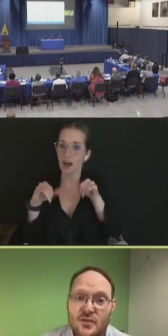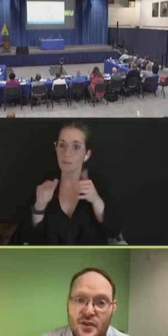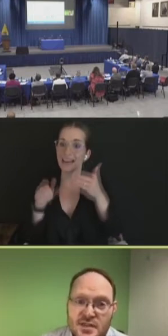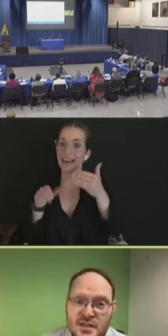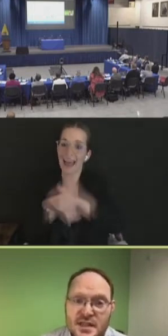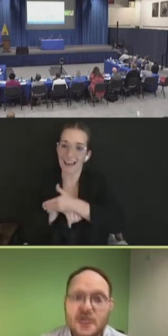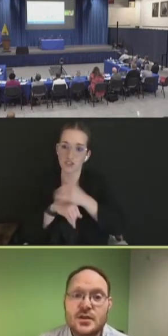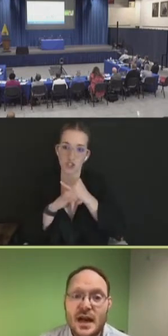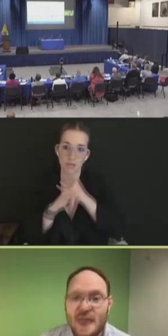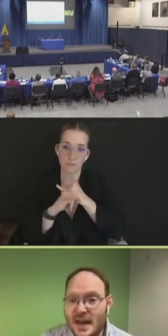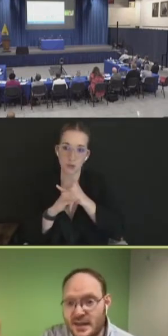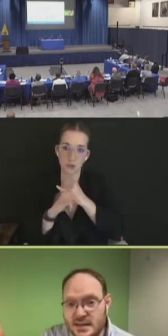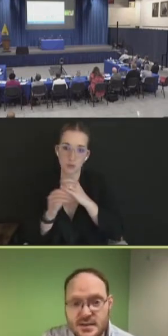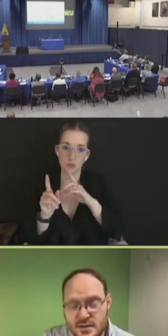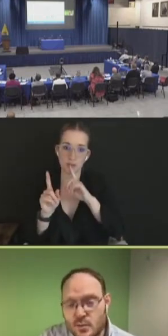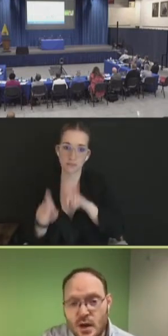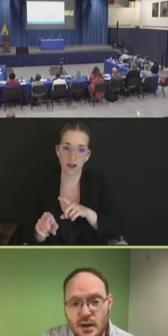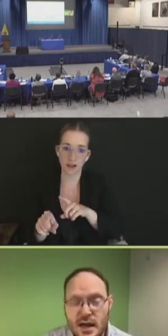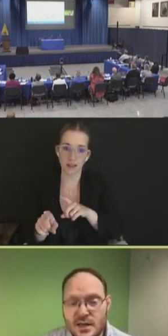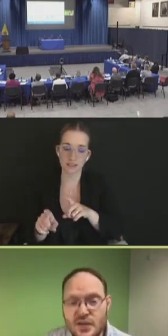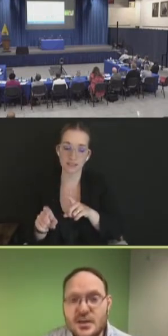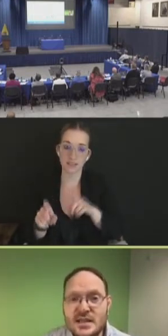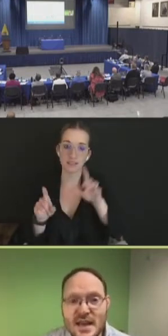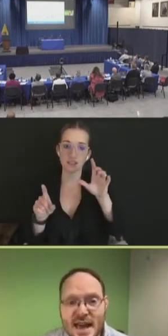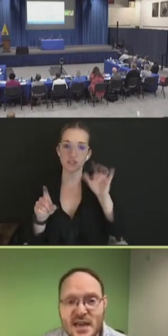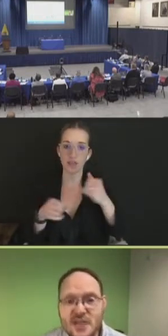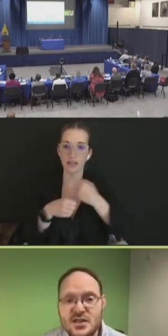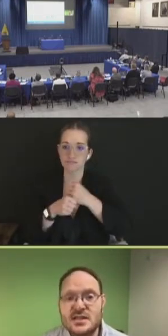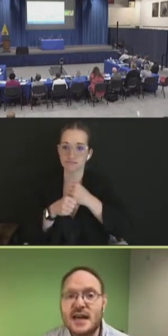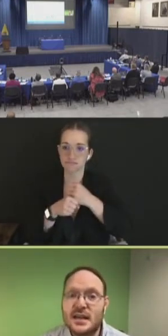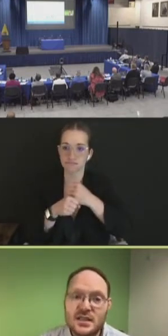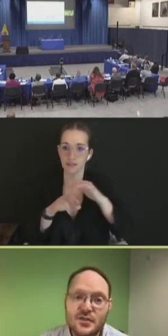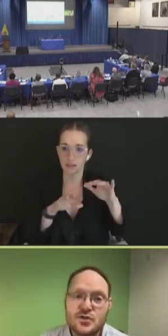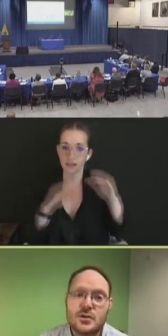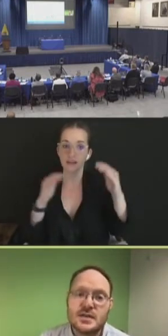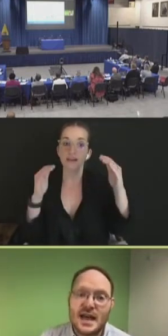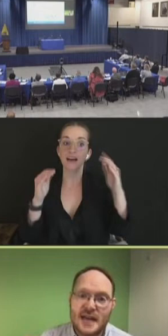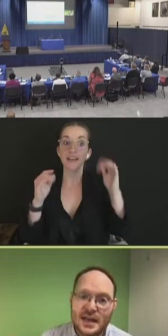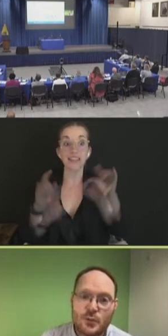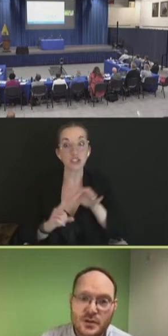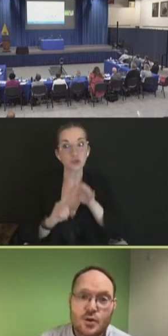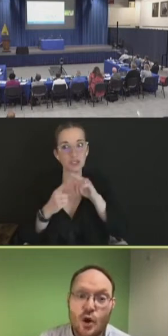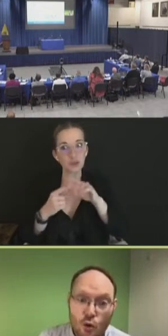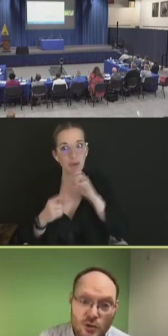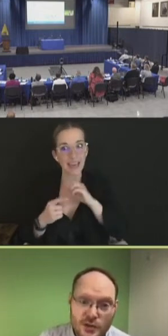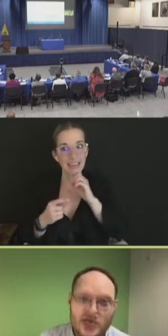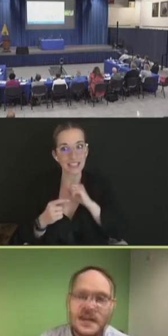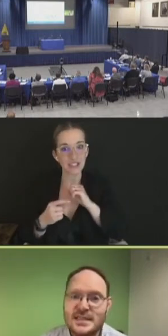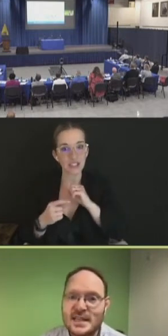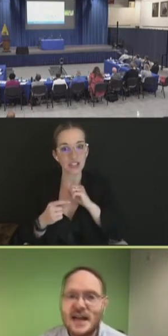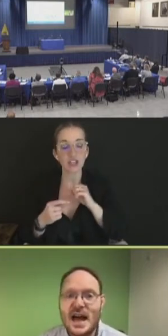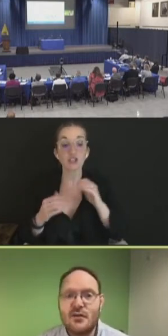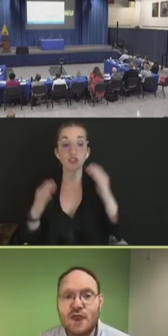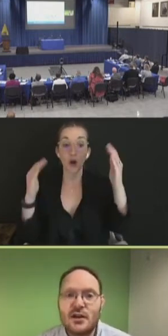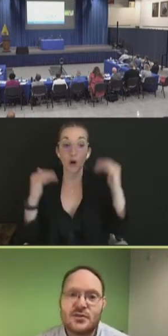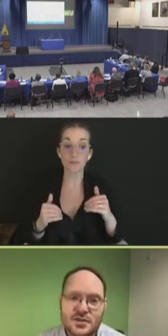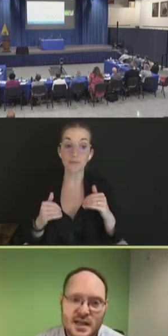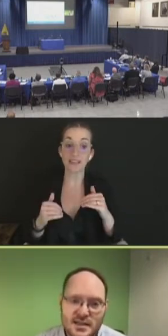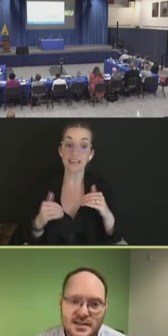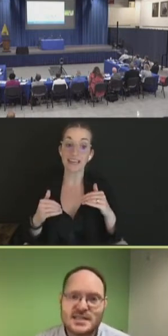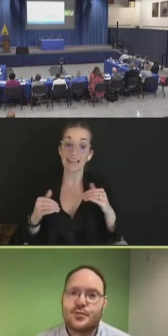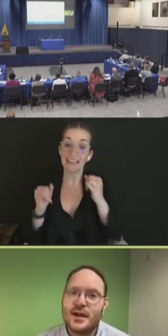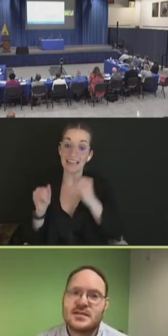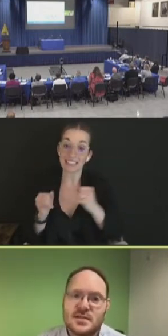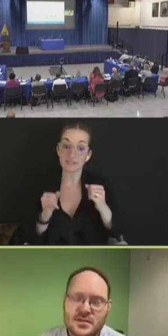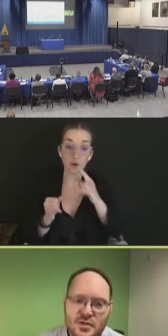is, conversely, and that is somewhat unique to age, is that individuals and animals who are older tend to have regulatory